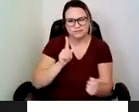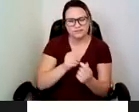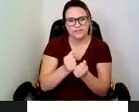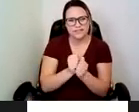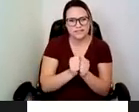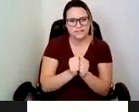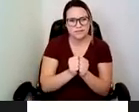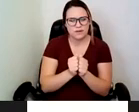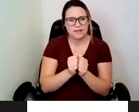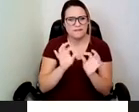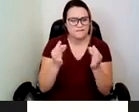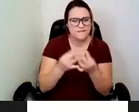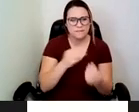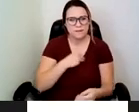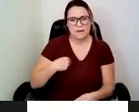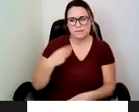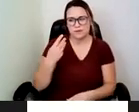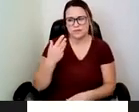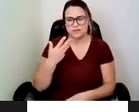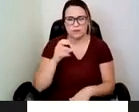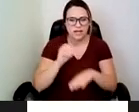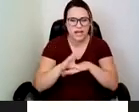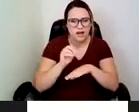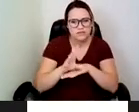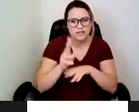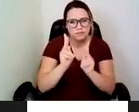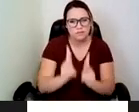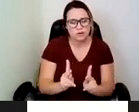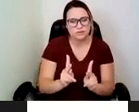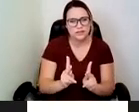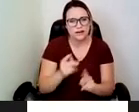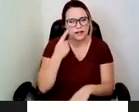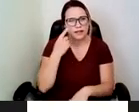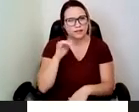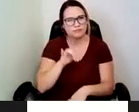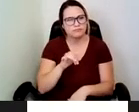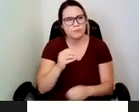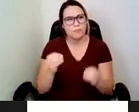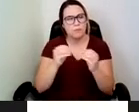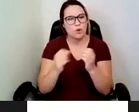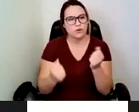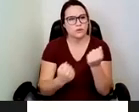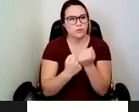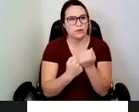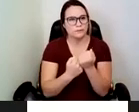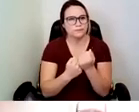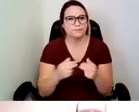counseling someone who's in the hospital, that may be a way to look at as additional support. Next slide.